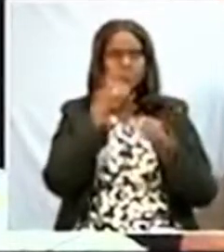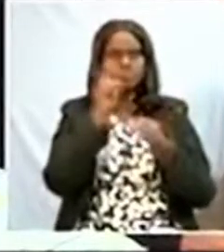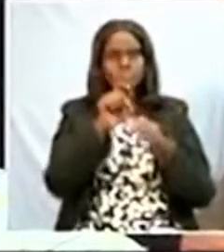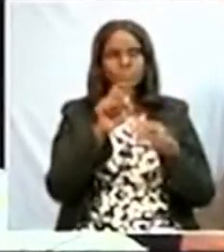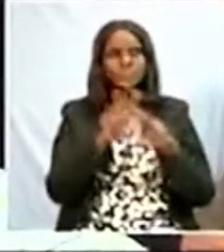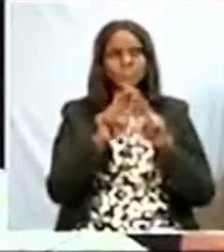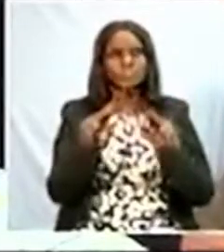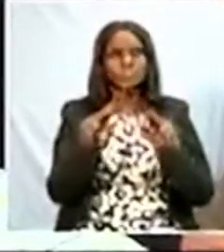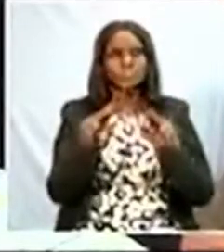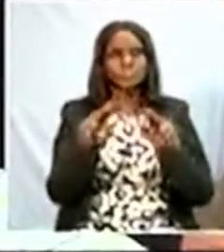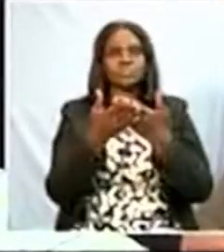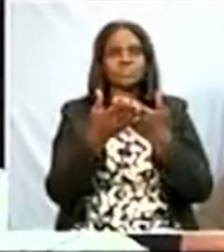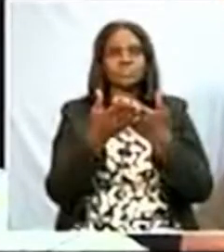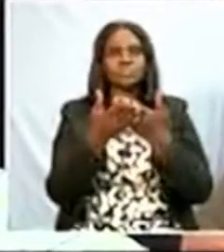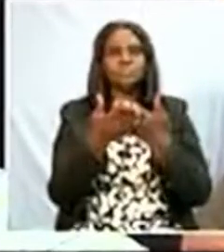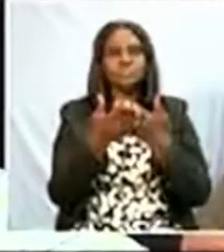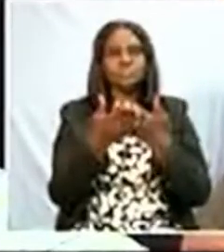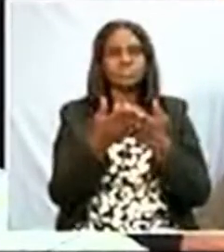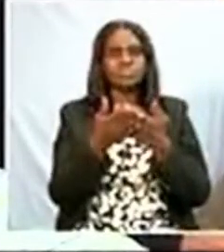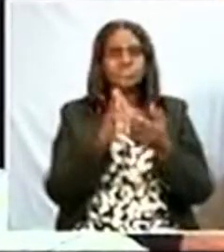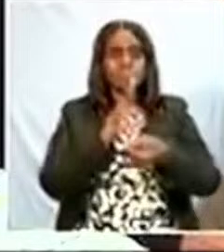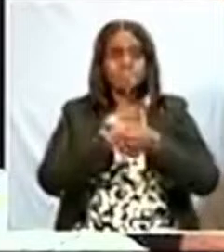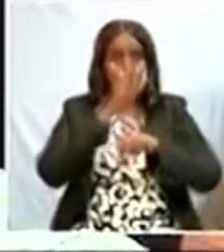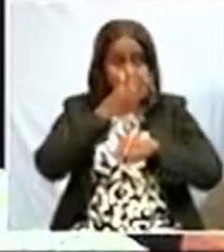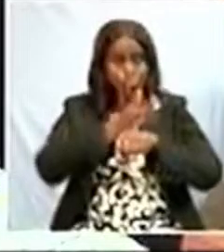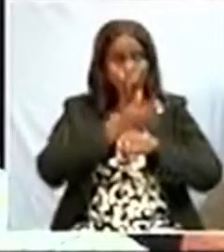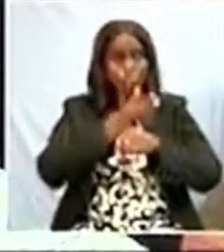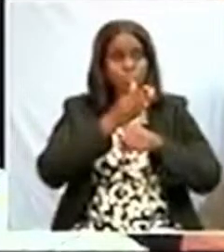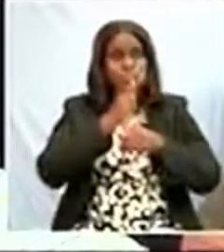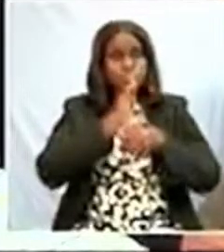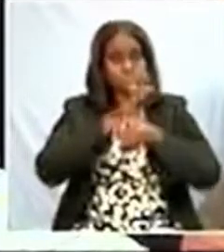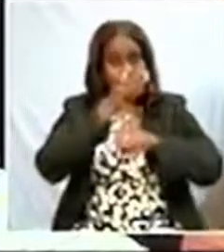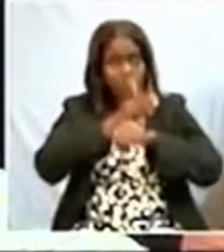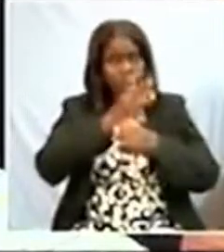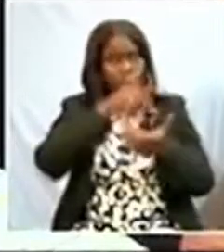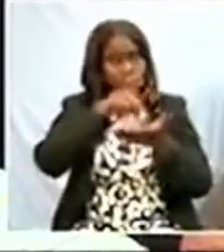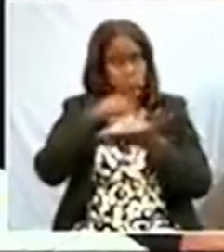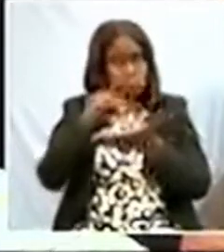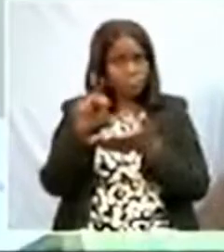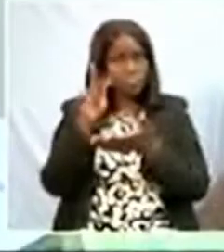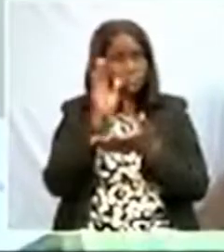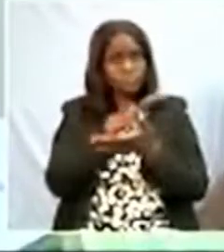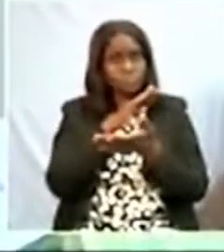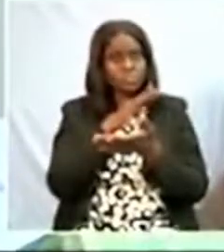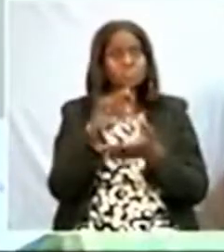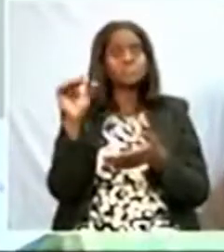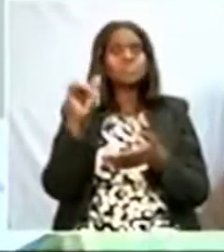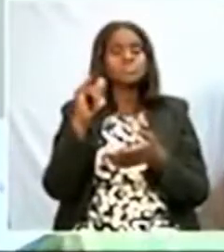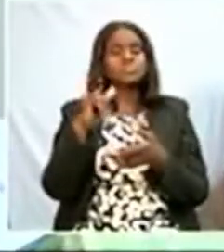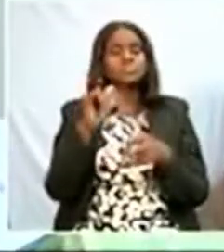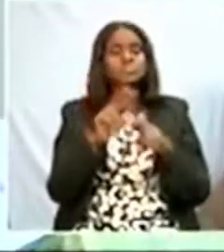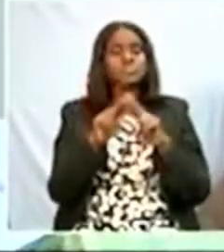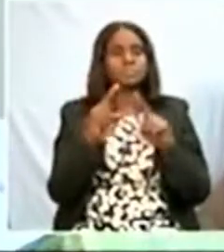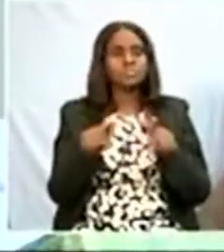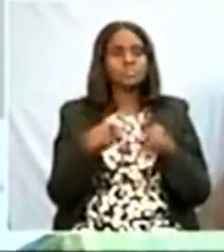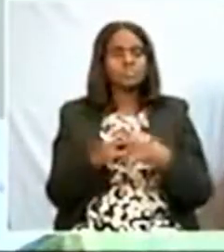I submit. That you did that after the post payment? Yes, Chair.